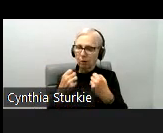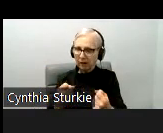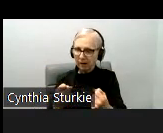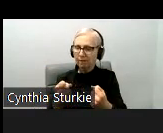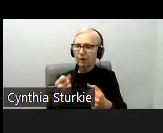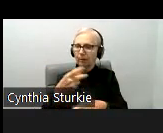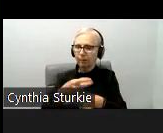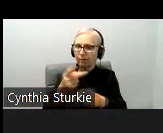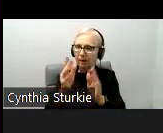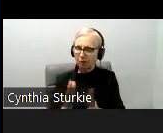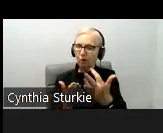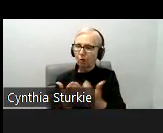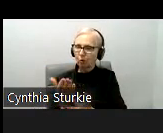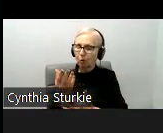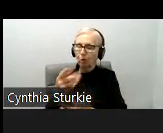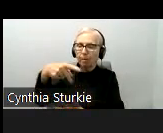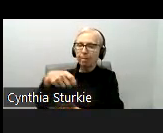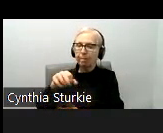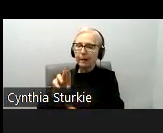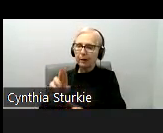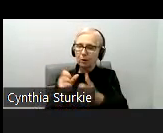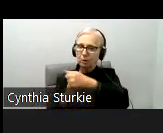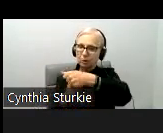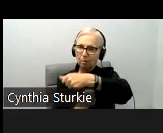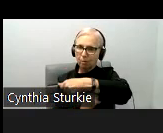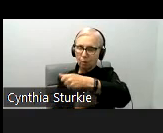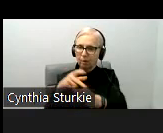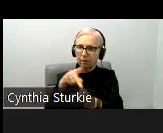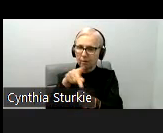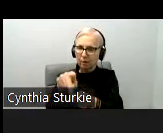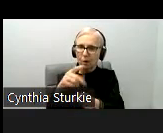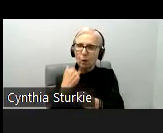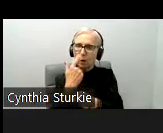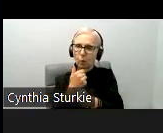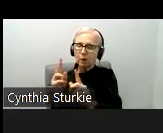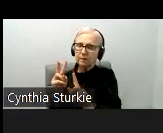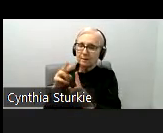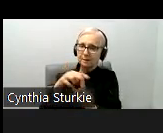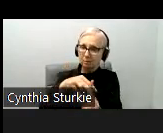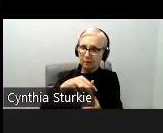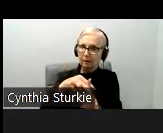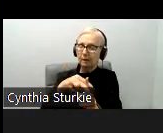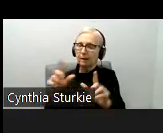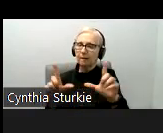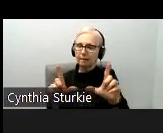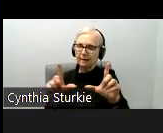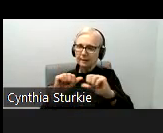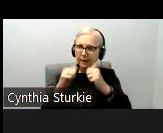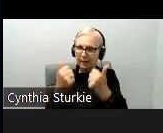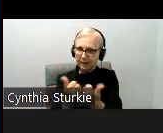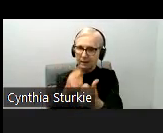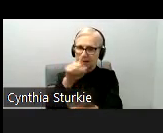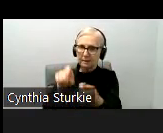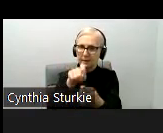through peer support professionals. So you can see who does this apply to. That includes licensed agency, specifically